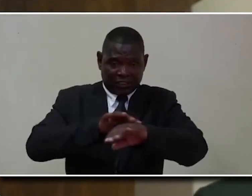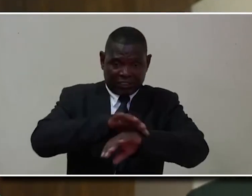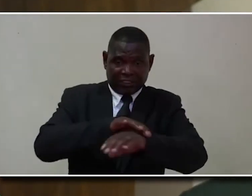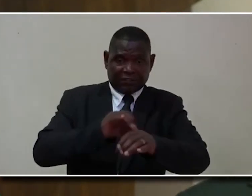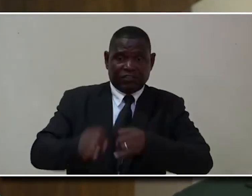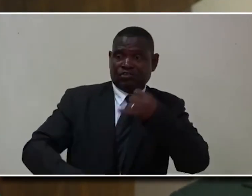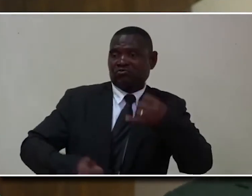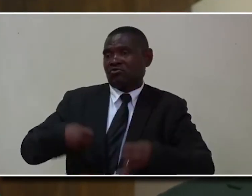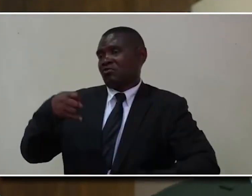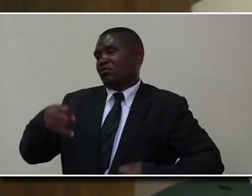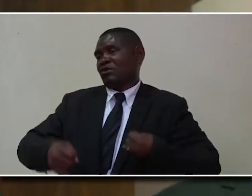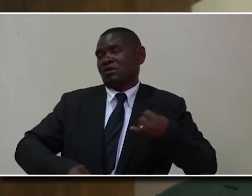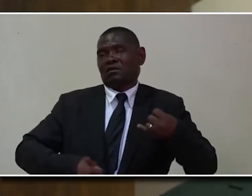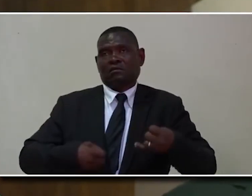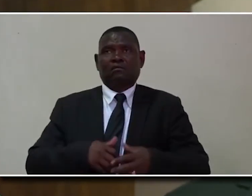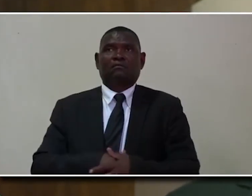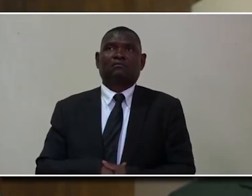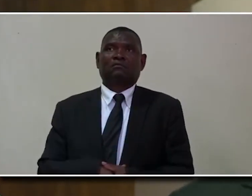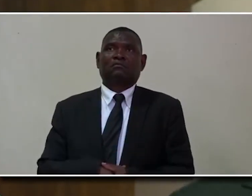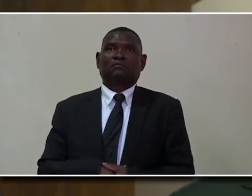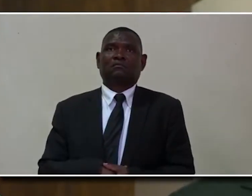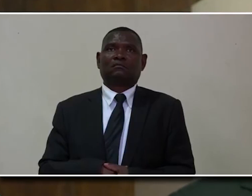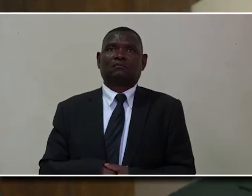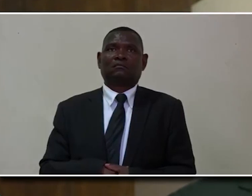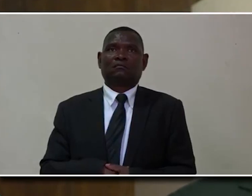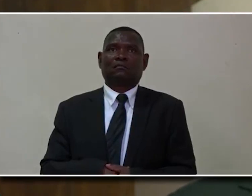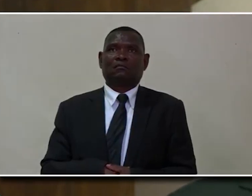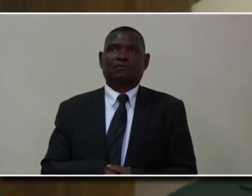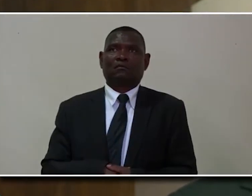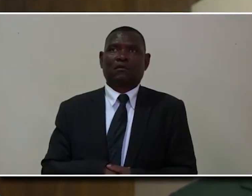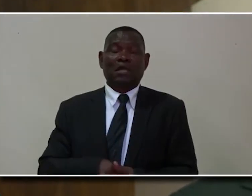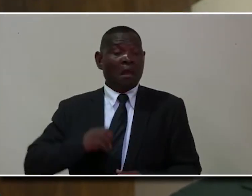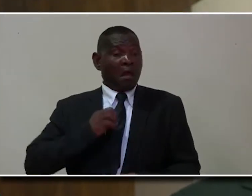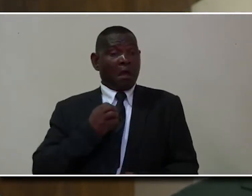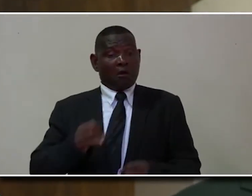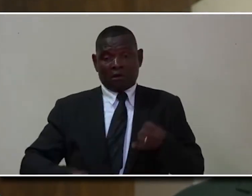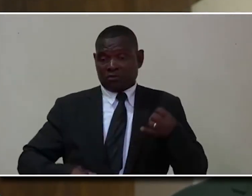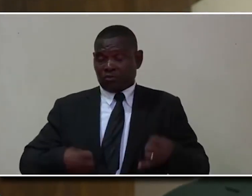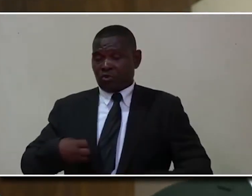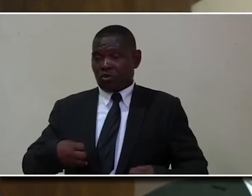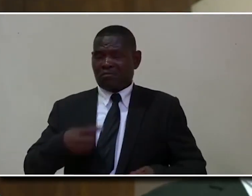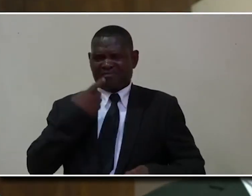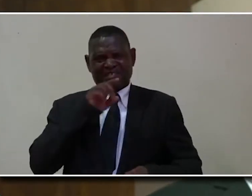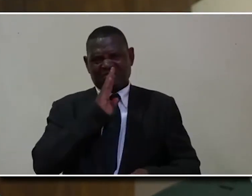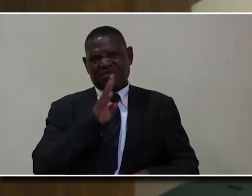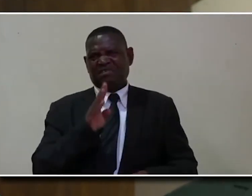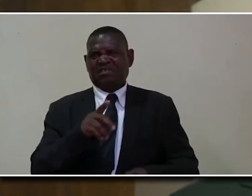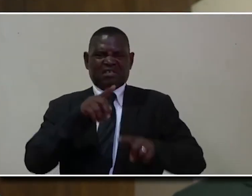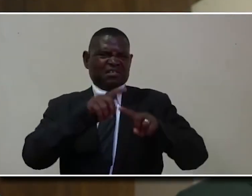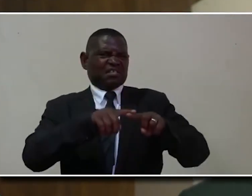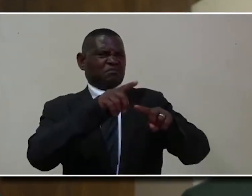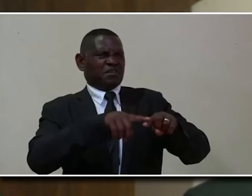ili nayo mphamvu kuchikondwerero chapadziko no lapansi. So our joy should not be based on some mood or some conditions. So pano chikondwerero